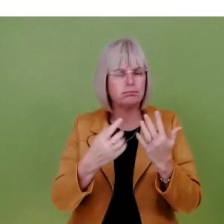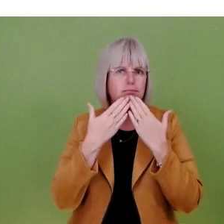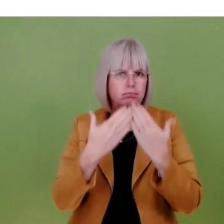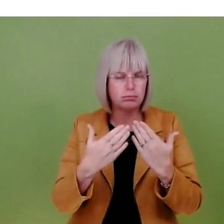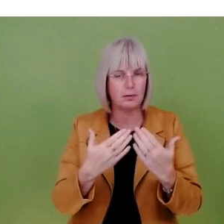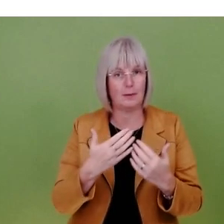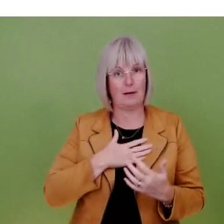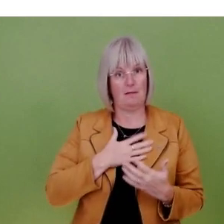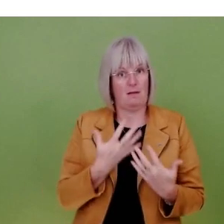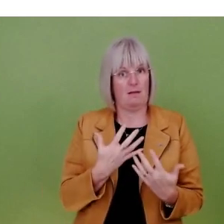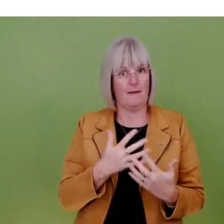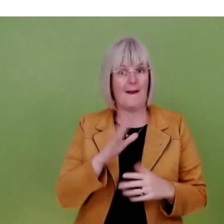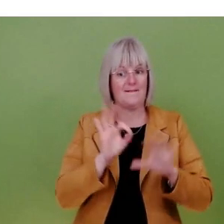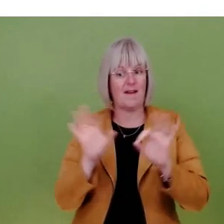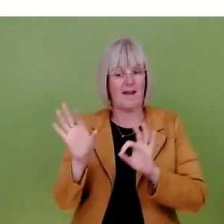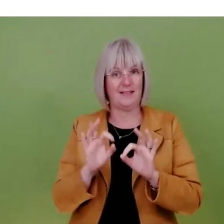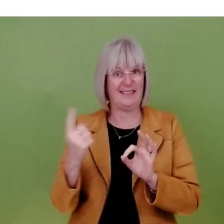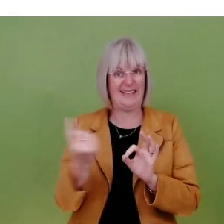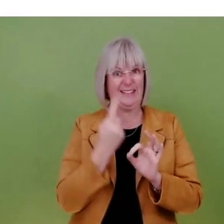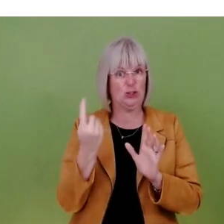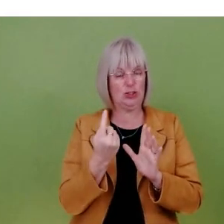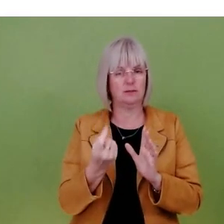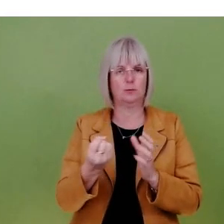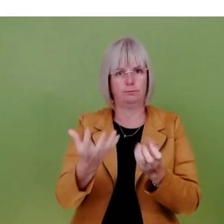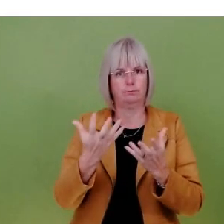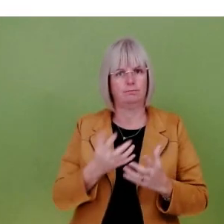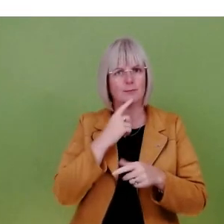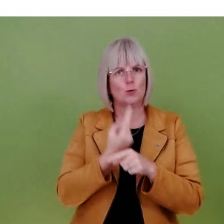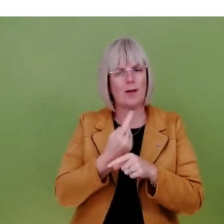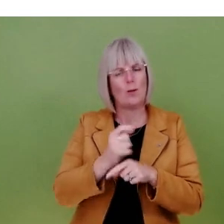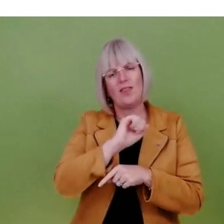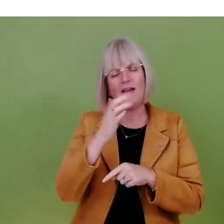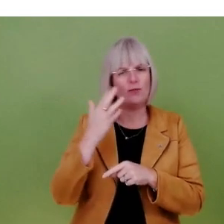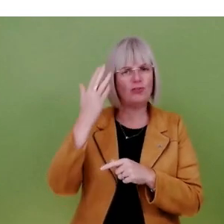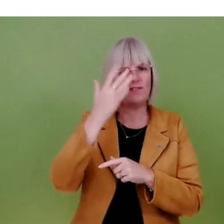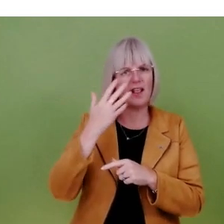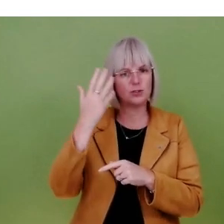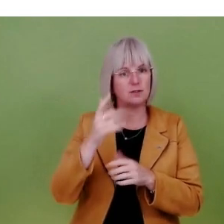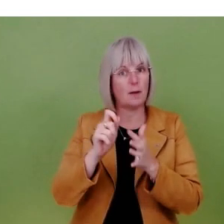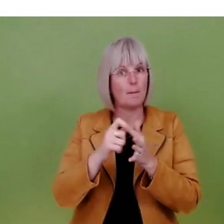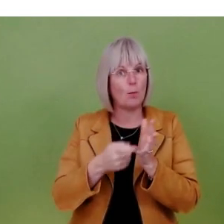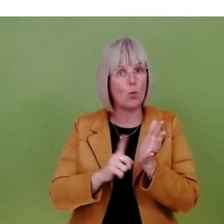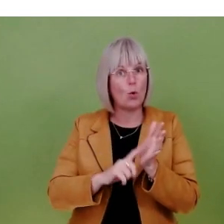come onto the call to give their reflections. So Paul, if I could start with you.